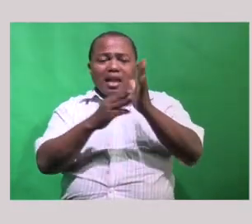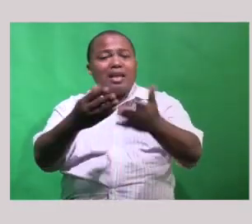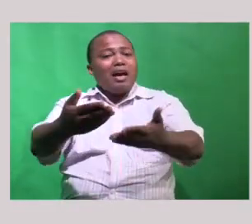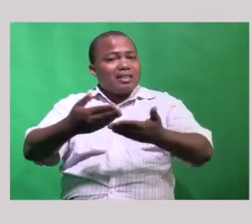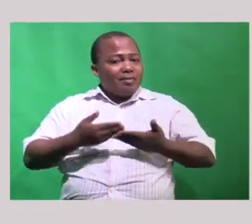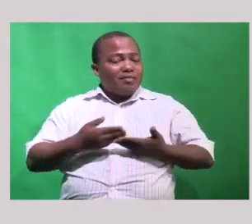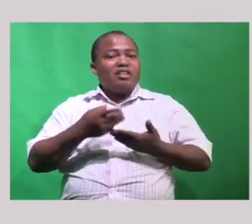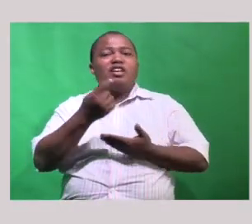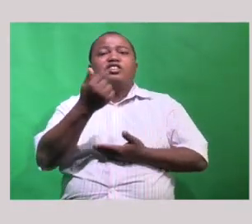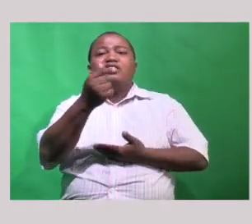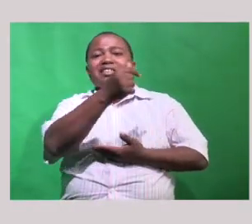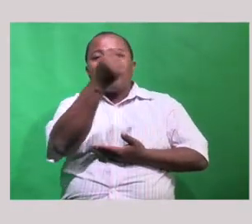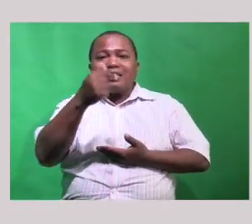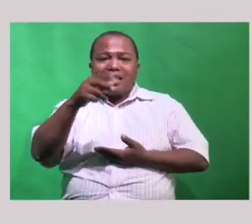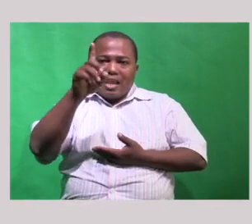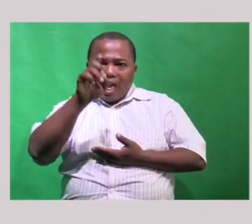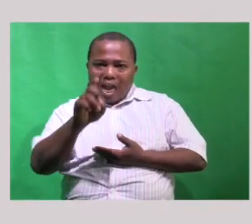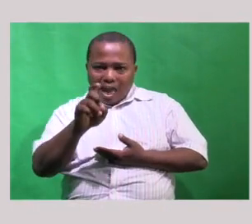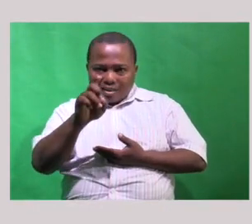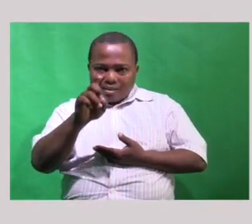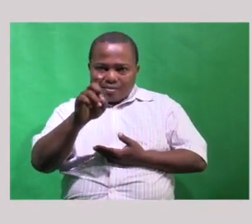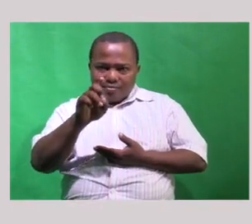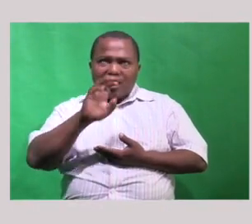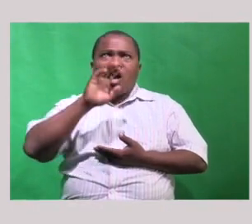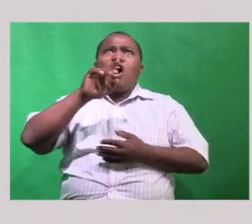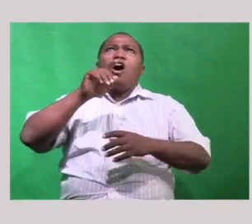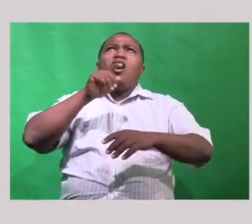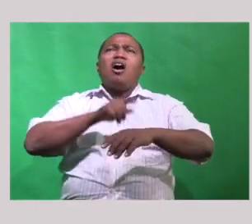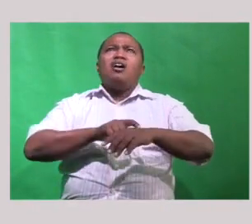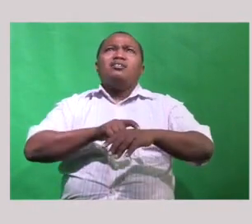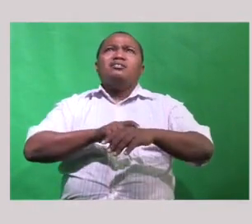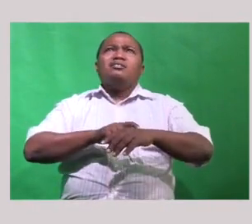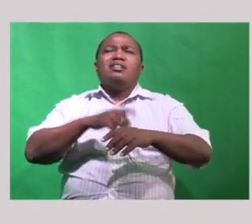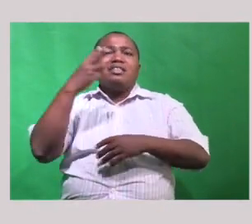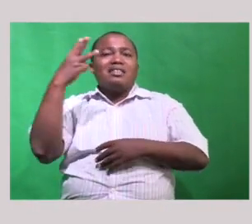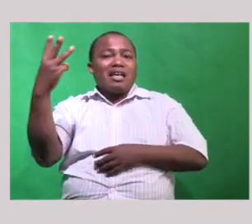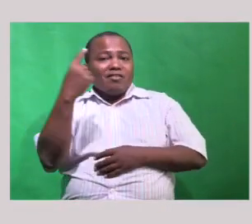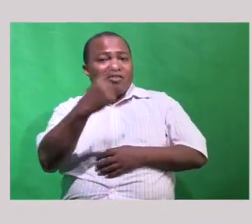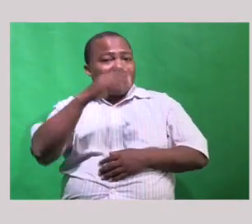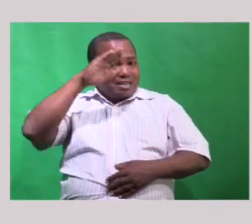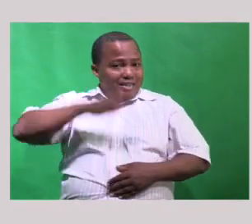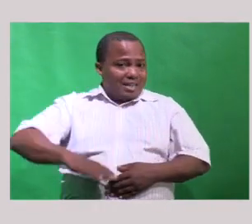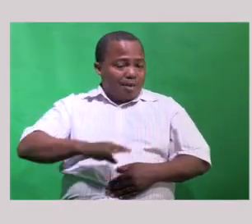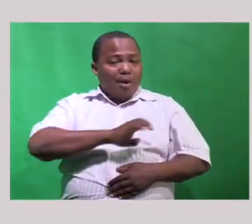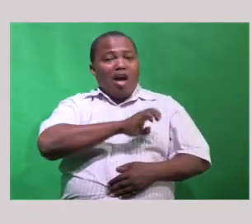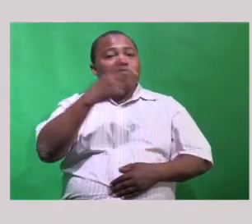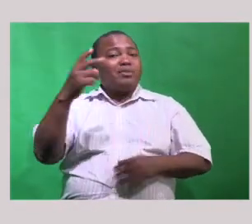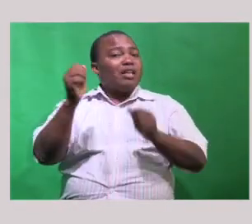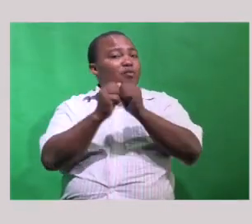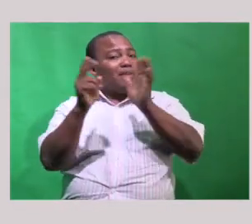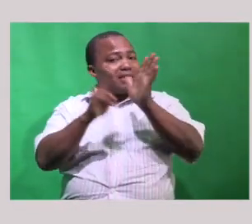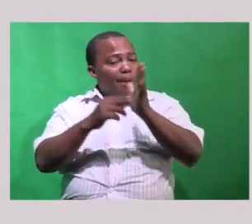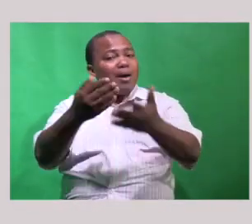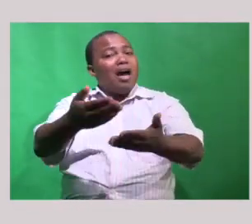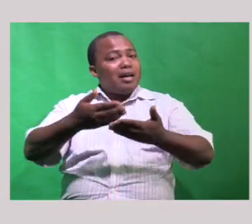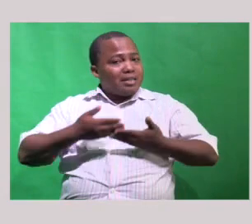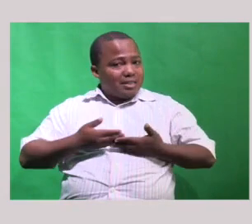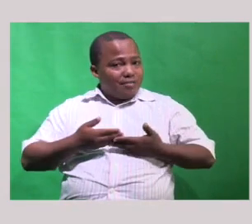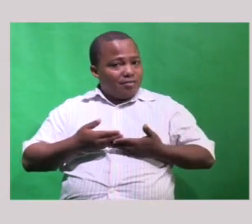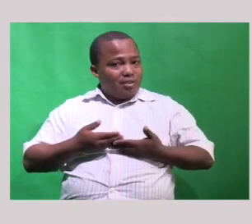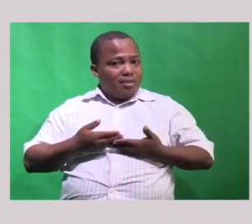Tanzania shillings X. On 31st December 2017, rent receivable